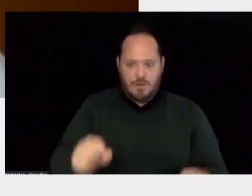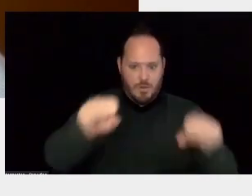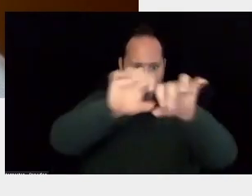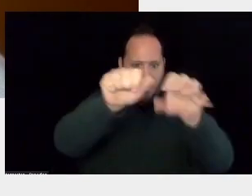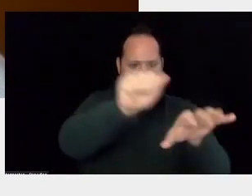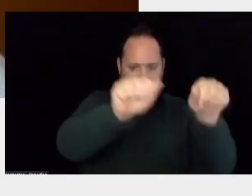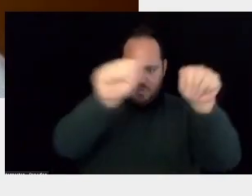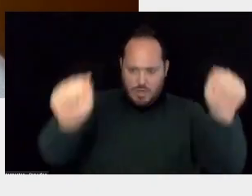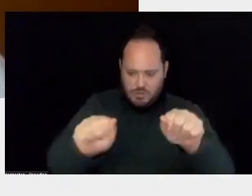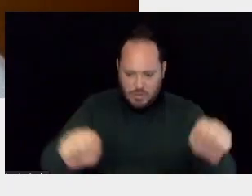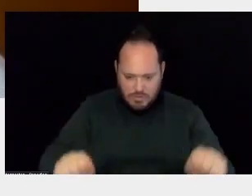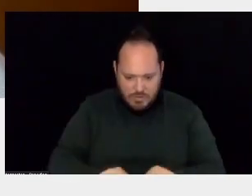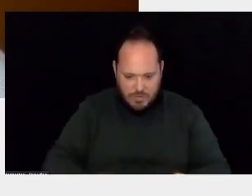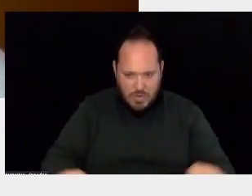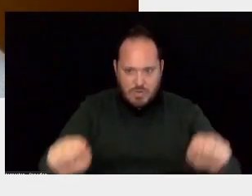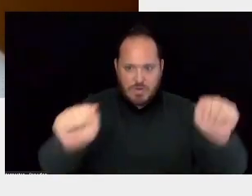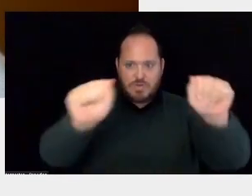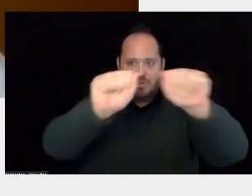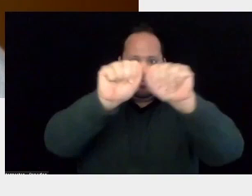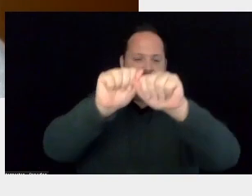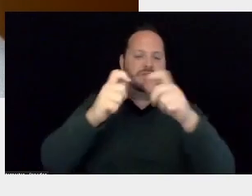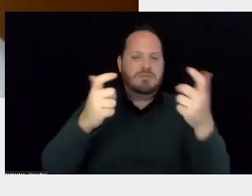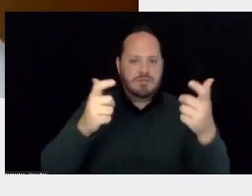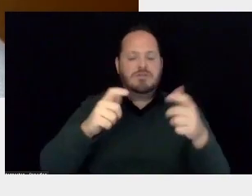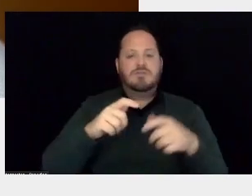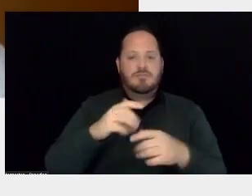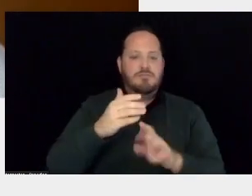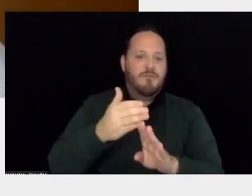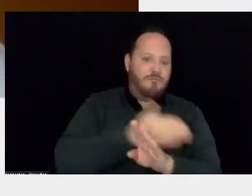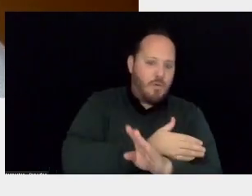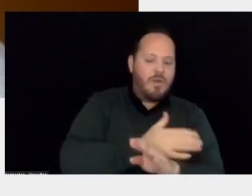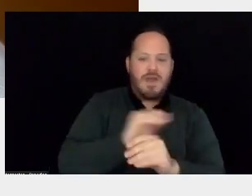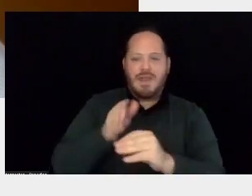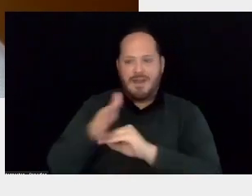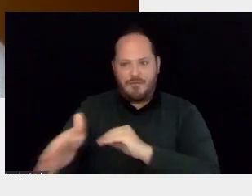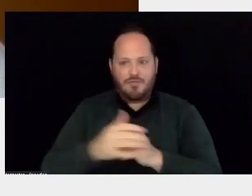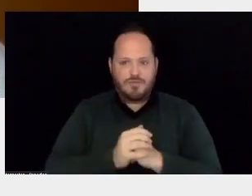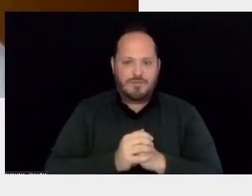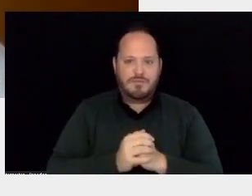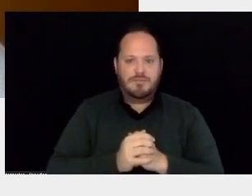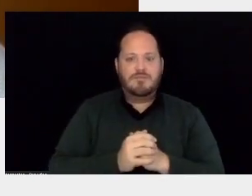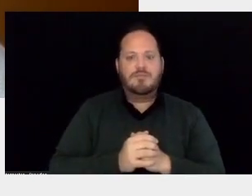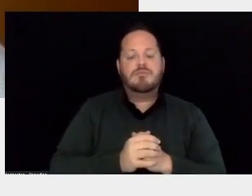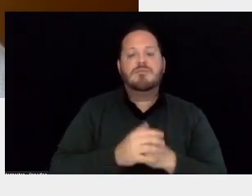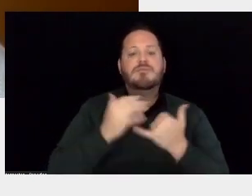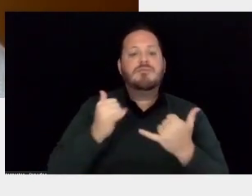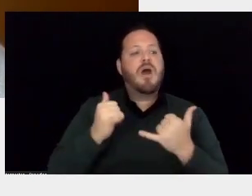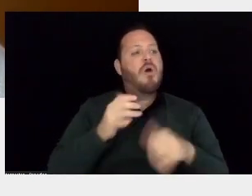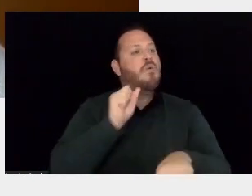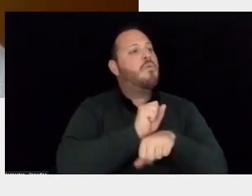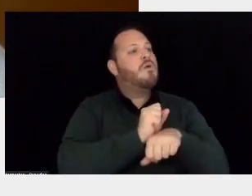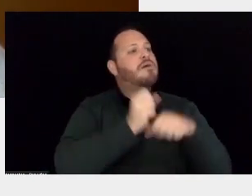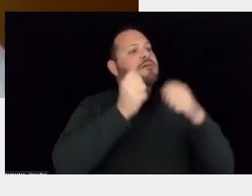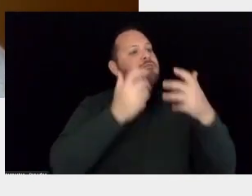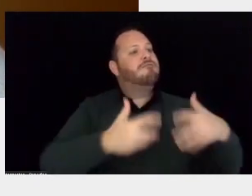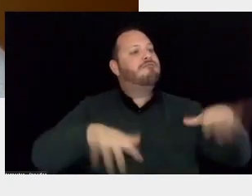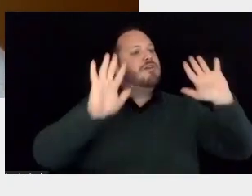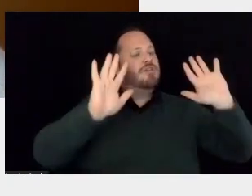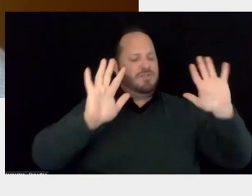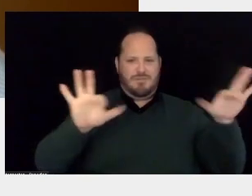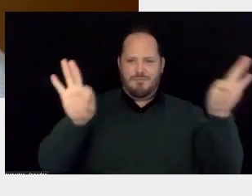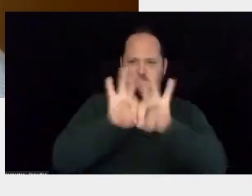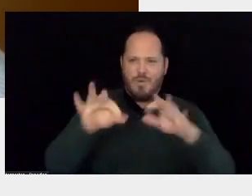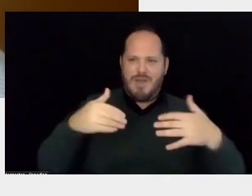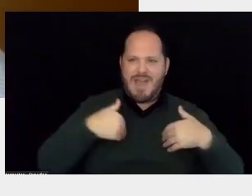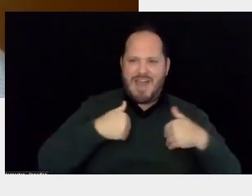too, before you get in your car and after you get home. Now, preparing clean clothes and shoes to change into after work is important. You want